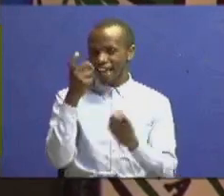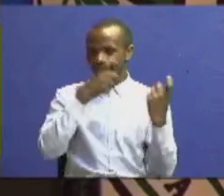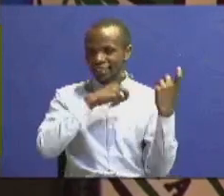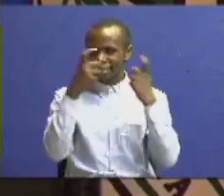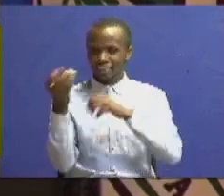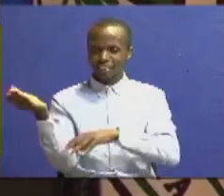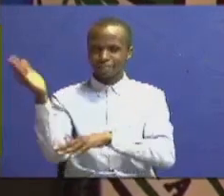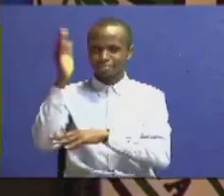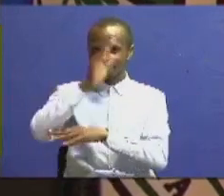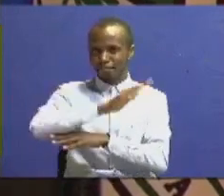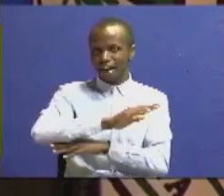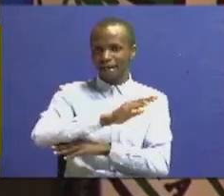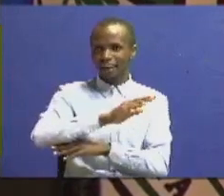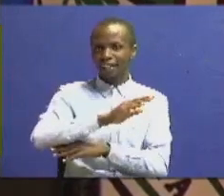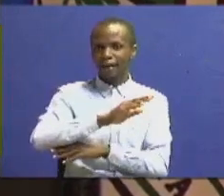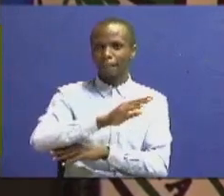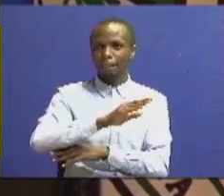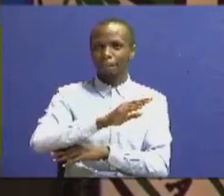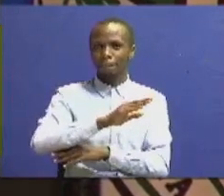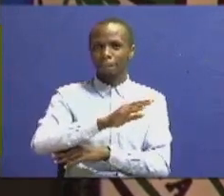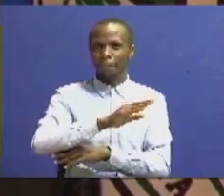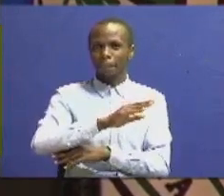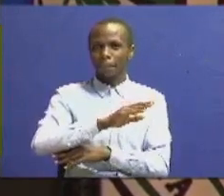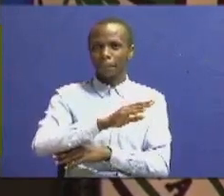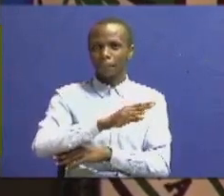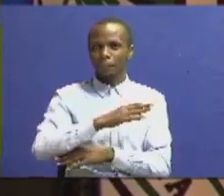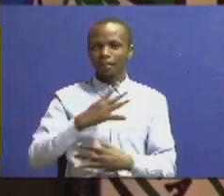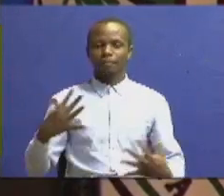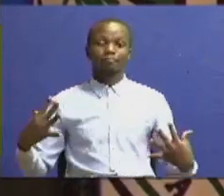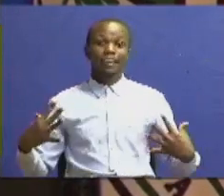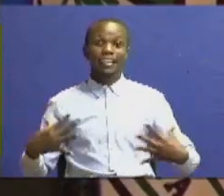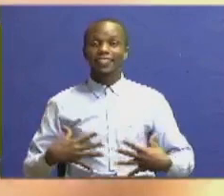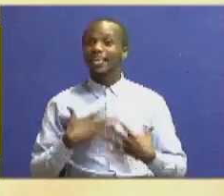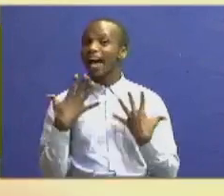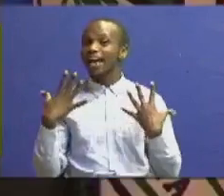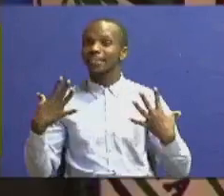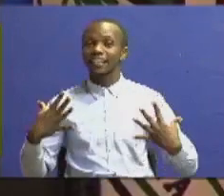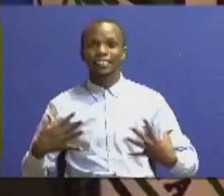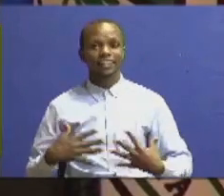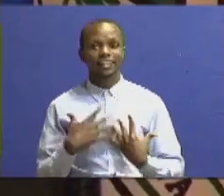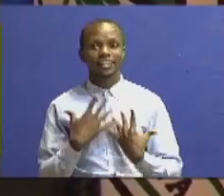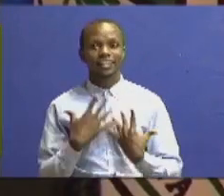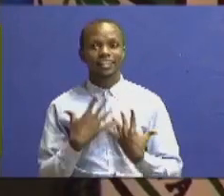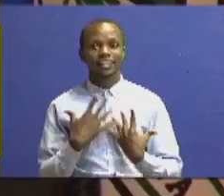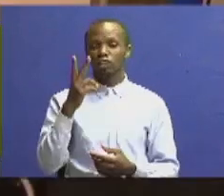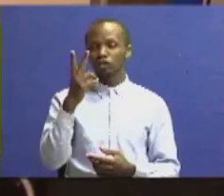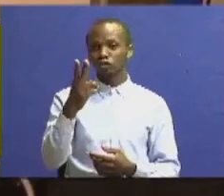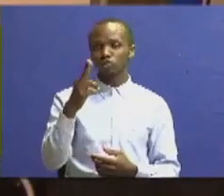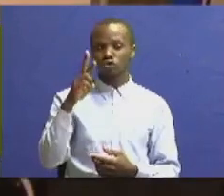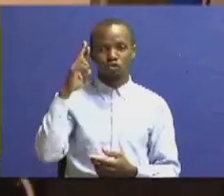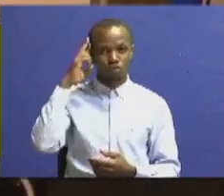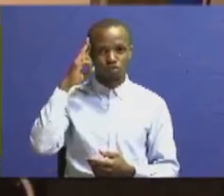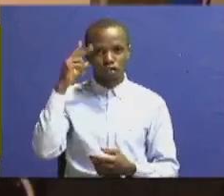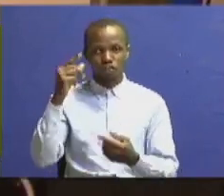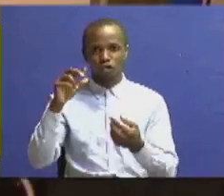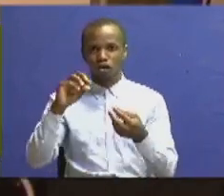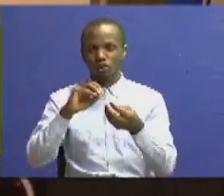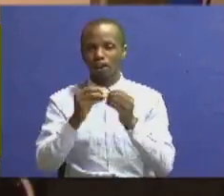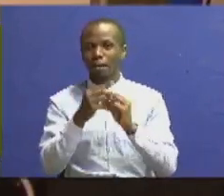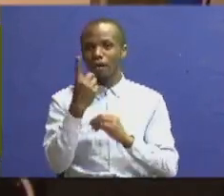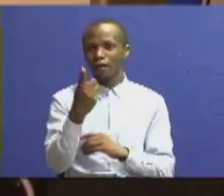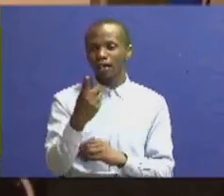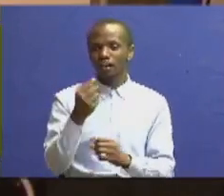back, we have been very excited because of two reasons. Number one, just like we have done